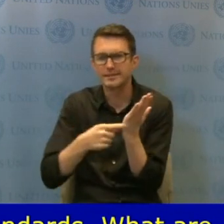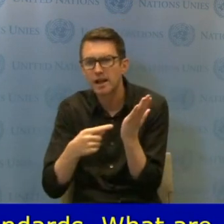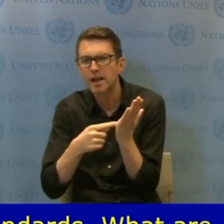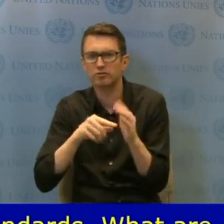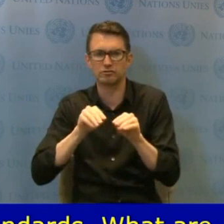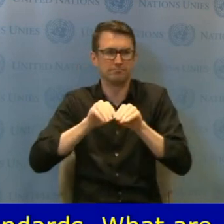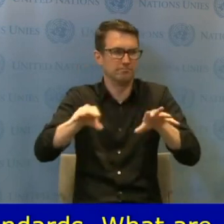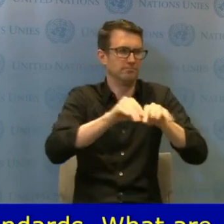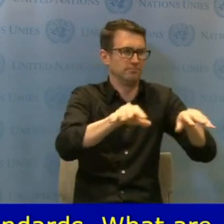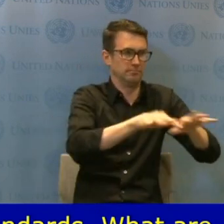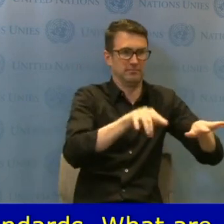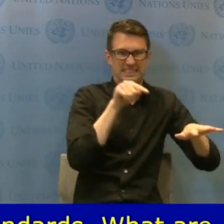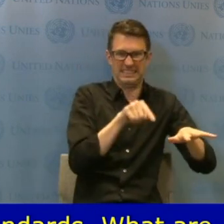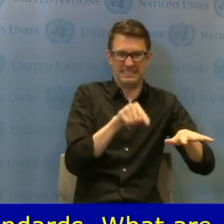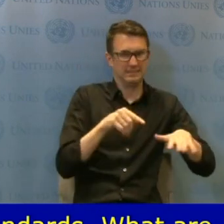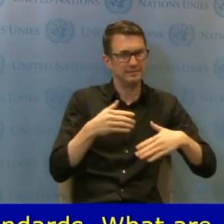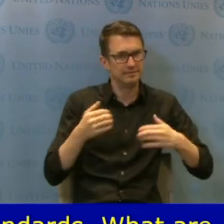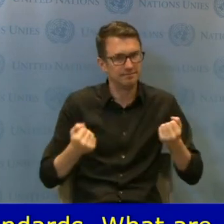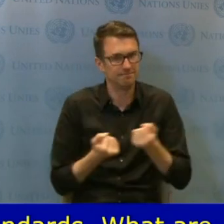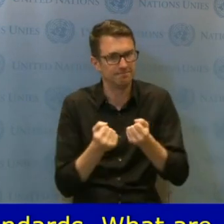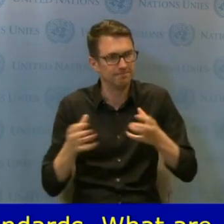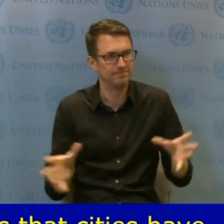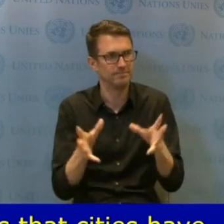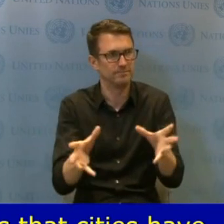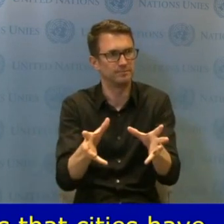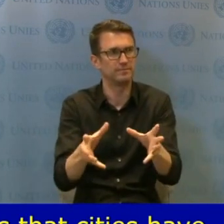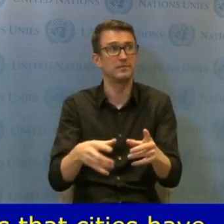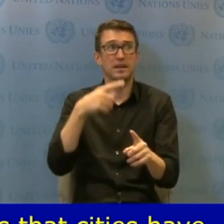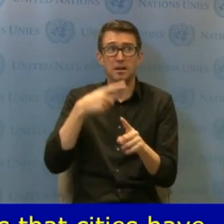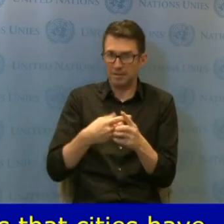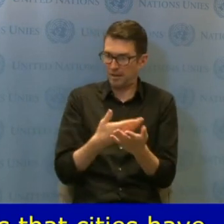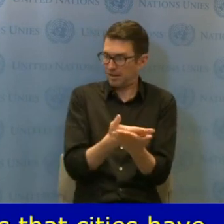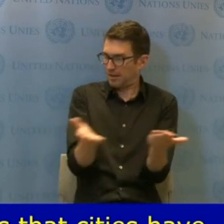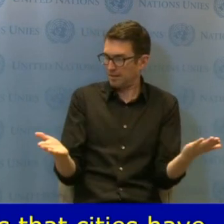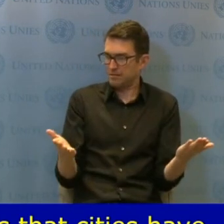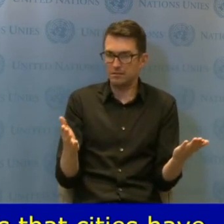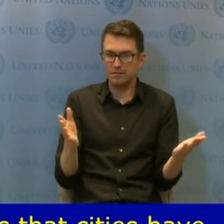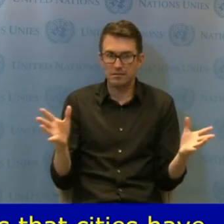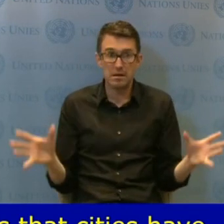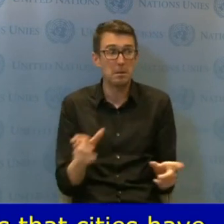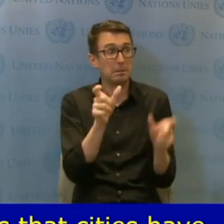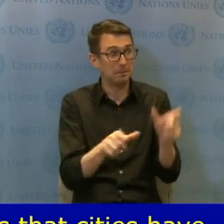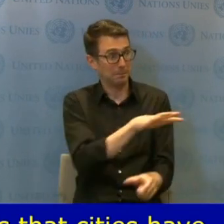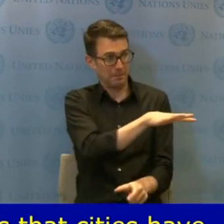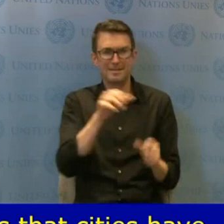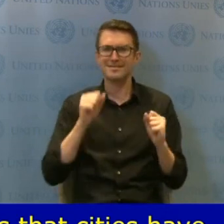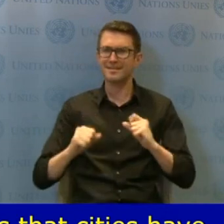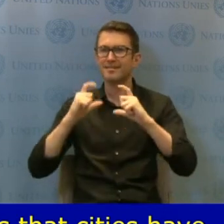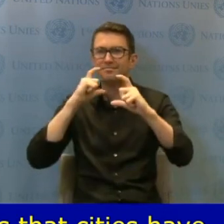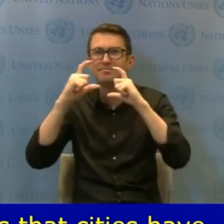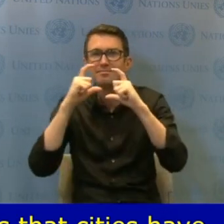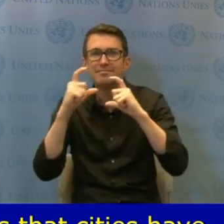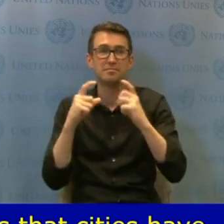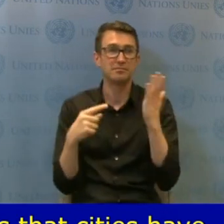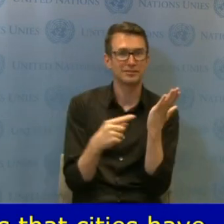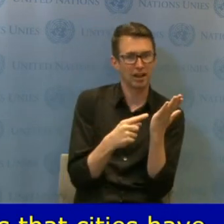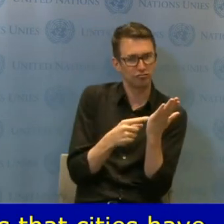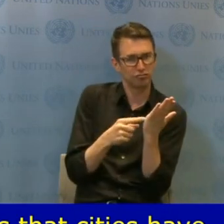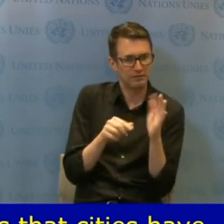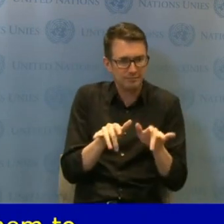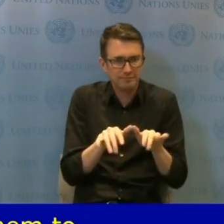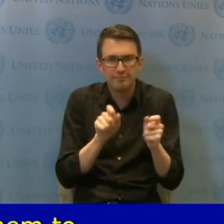to communicate the benefits, a communication tool. So these are tools that local cities can use, and it's not enough to have these